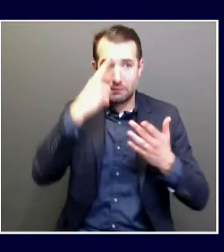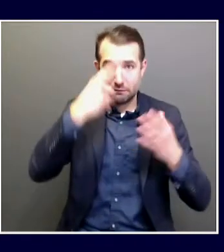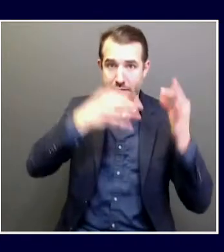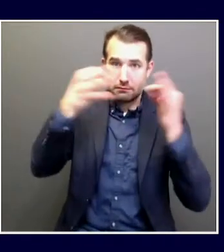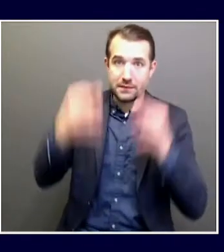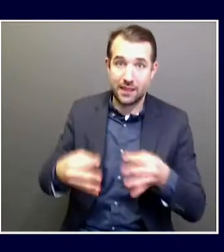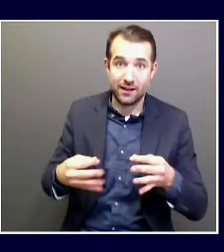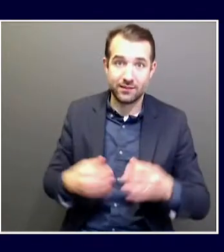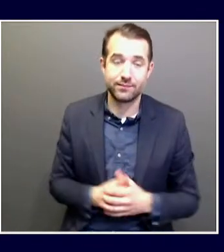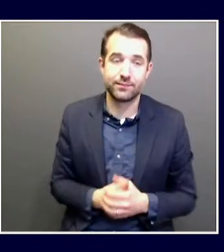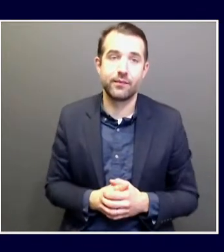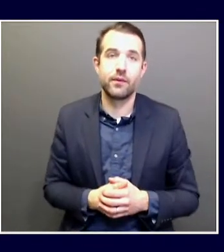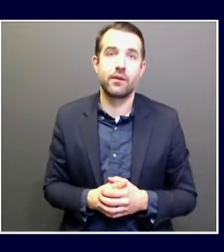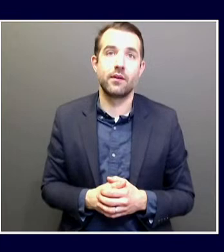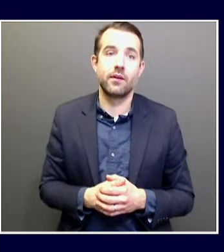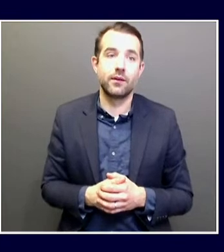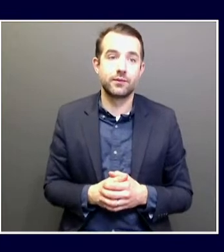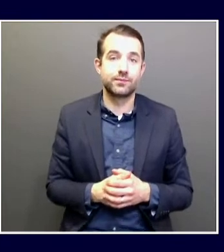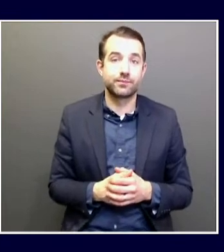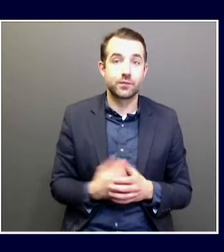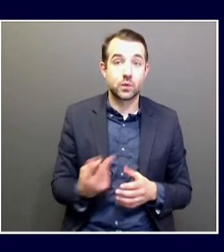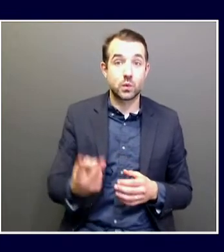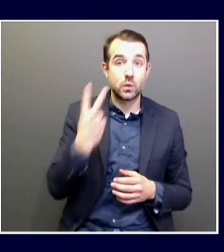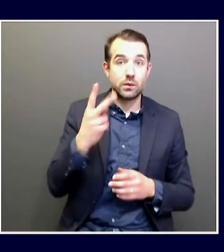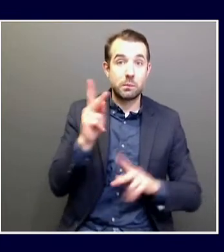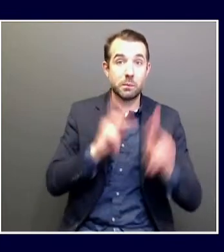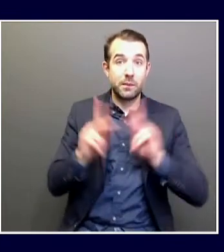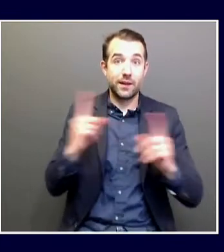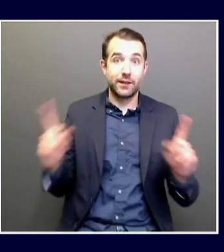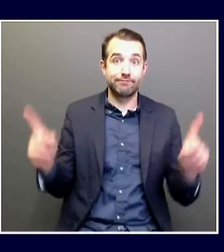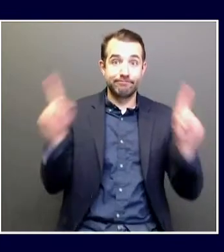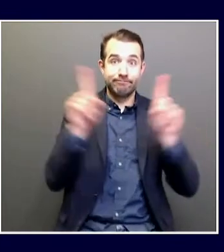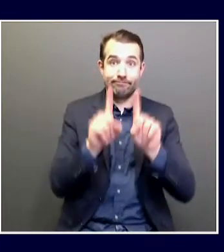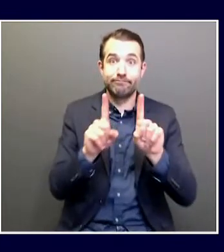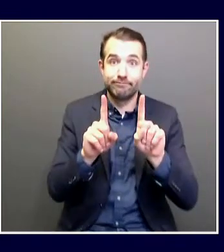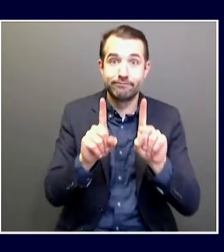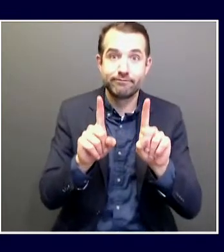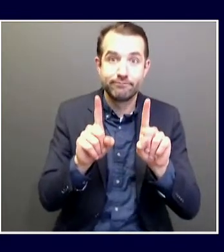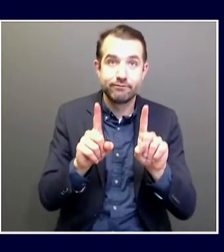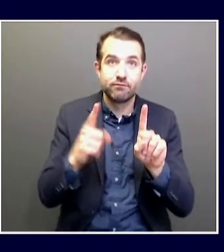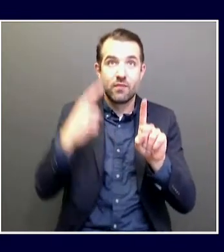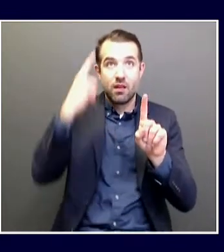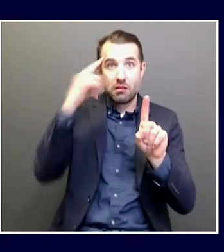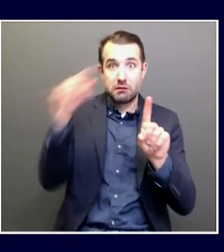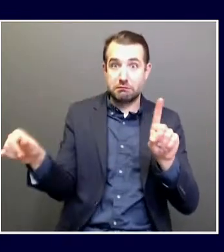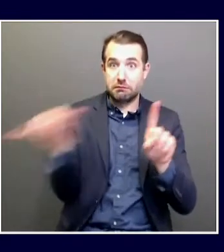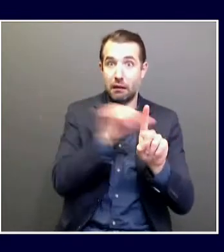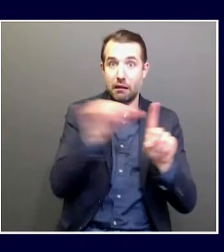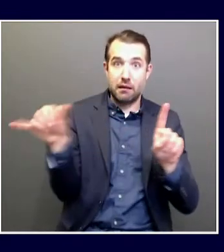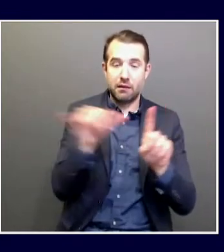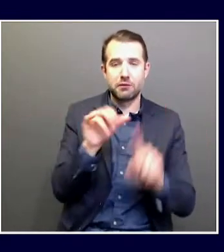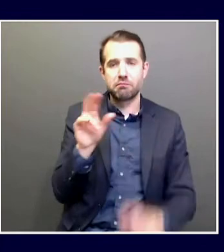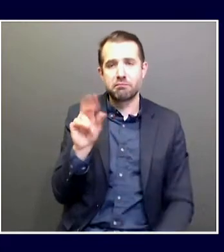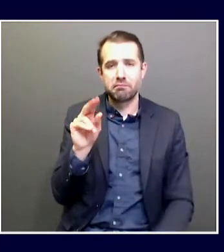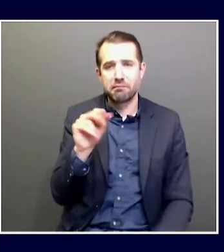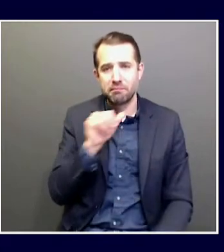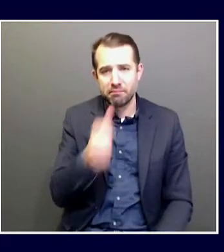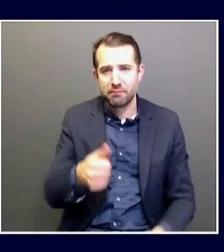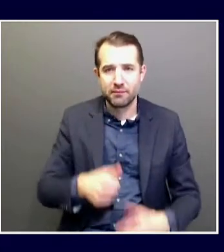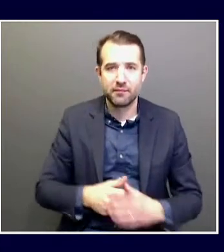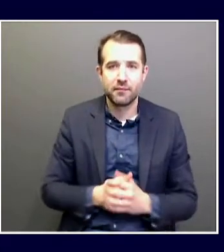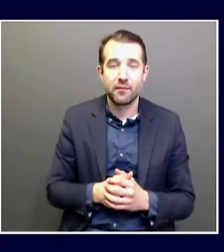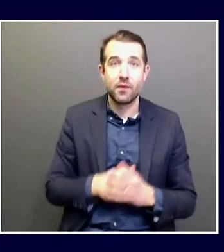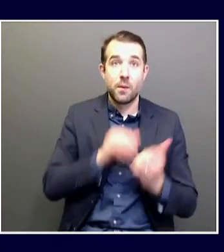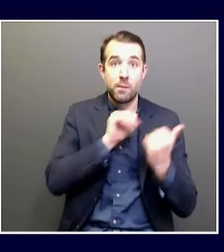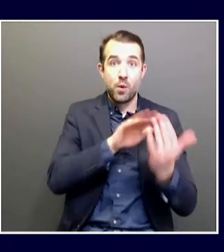risk in the same way. And that means that no two people will take the exact same set of steps, especially as we go